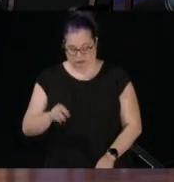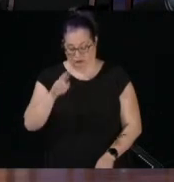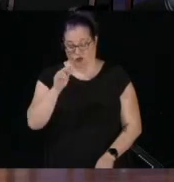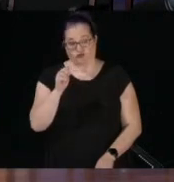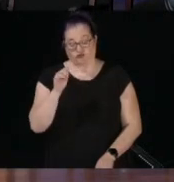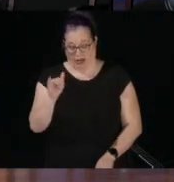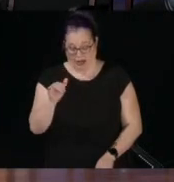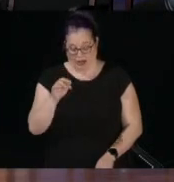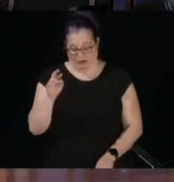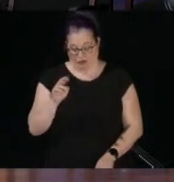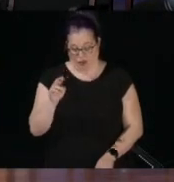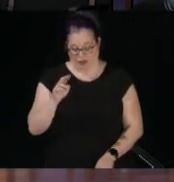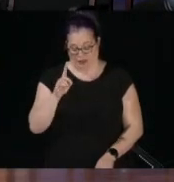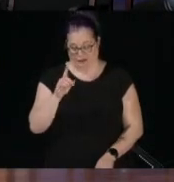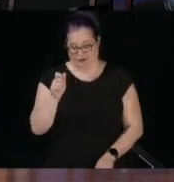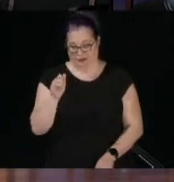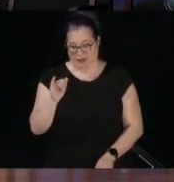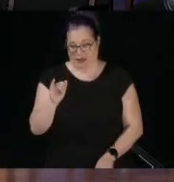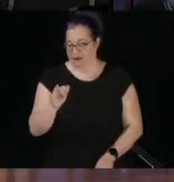Ray Roylin Dai.